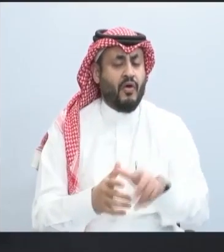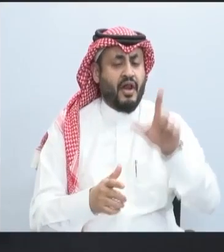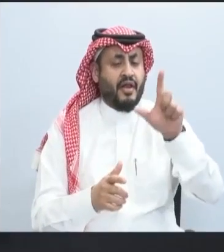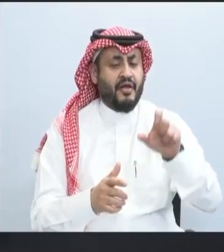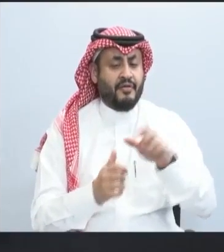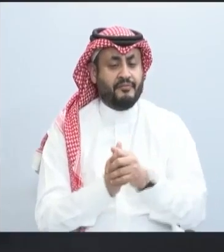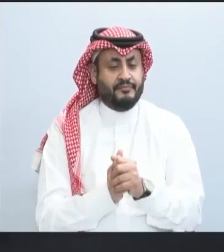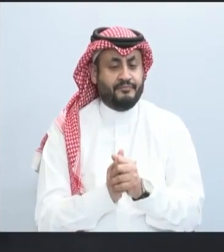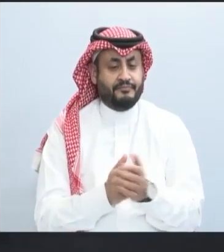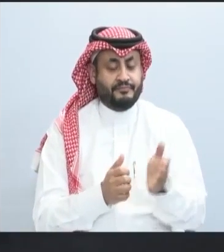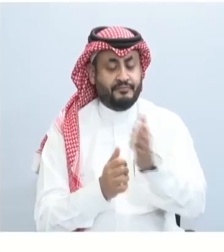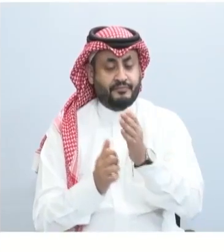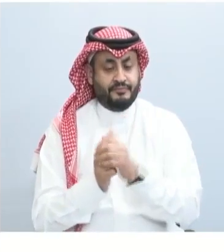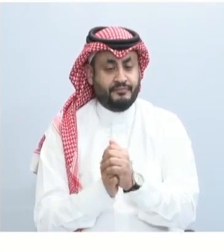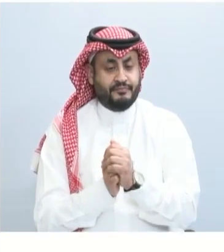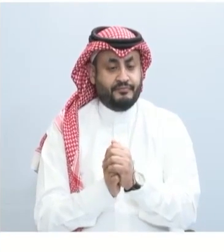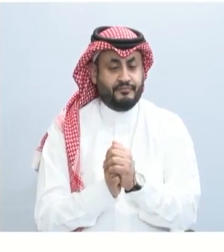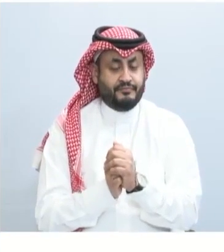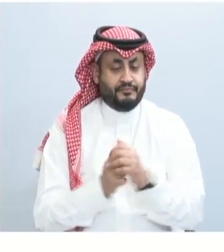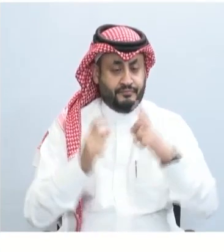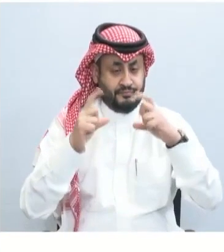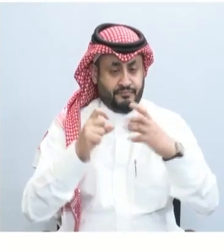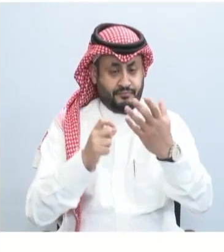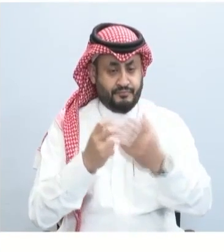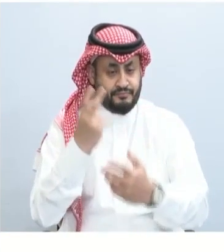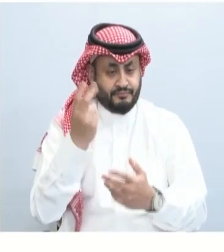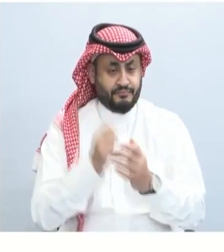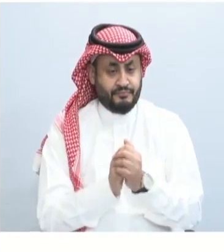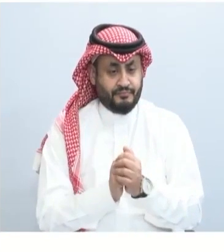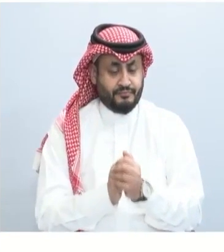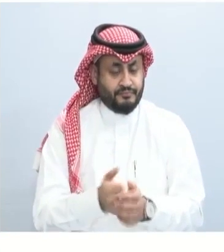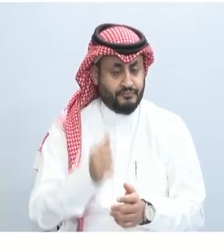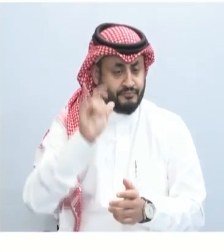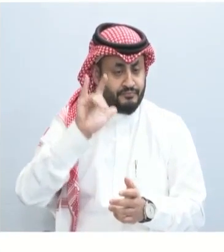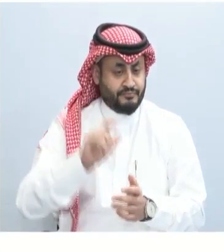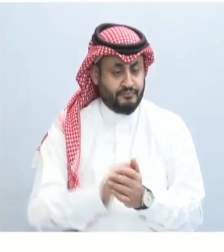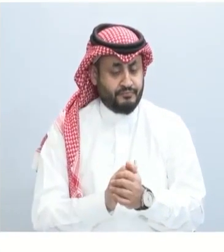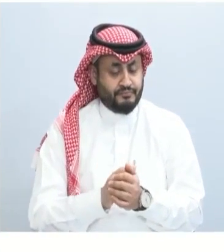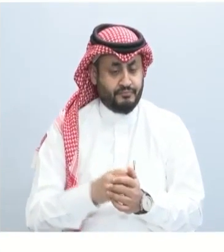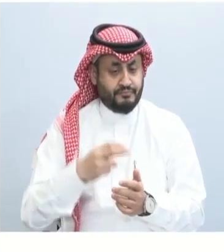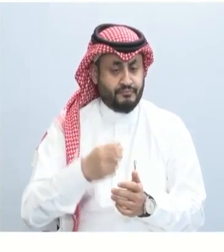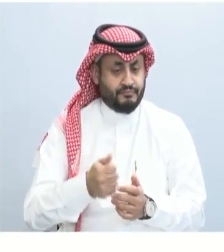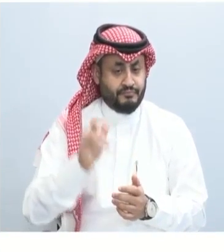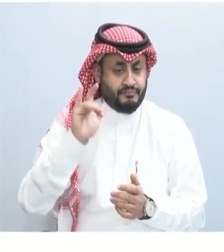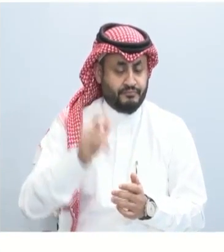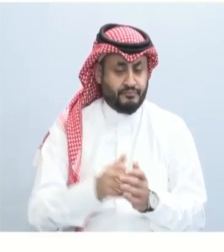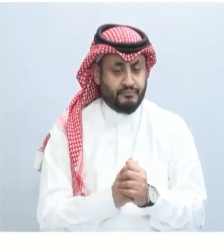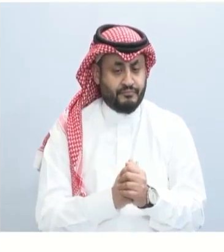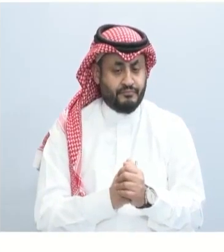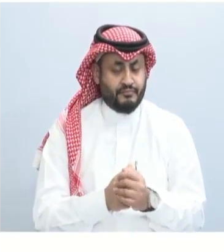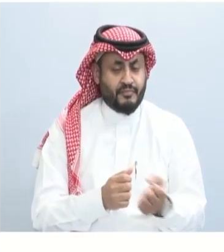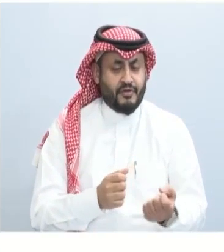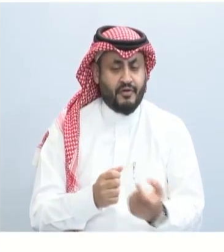on. The next word is, from the A-Y words, is hey.